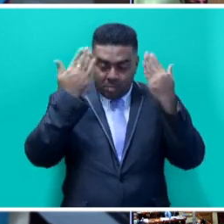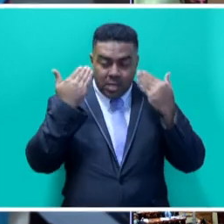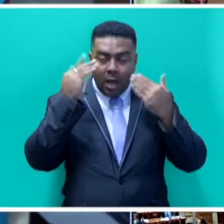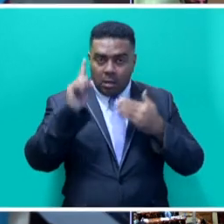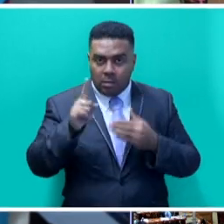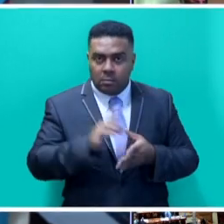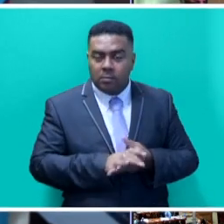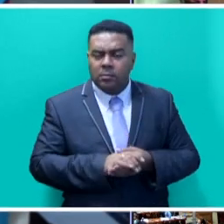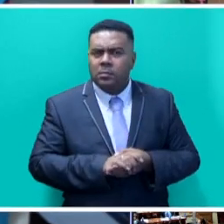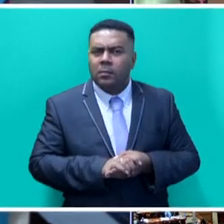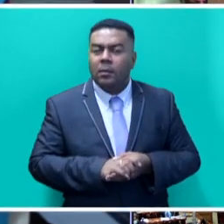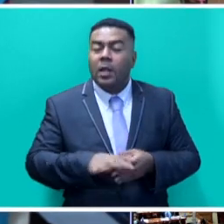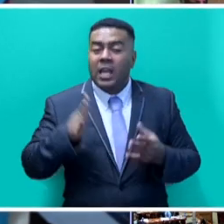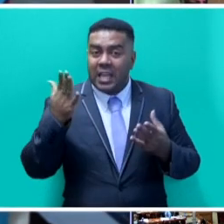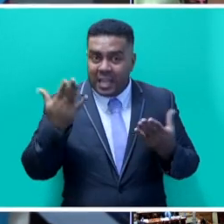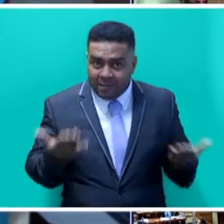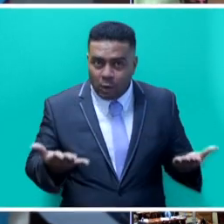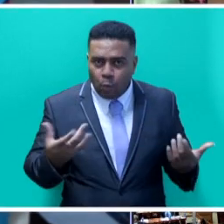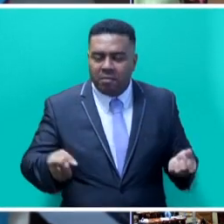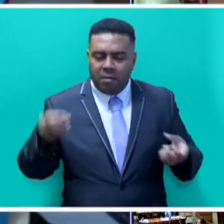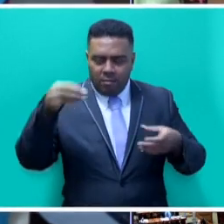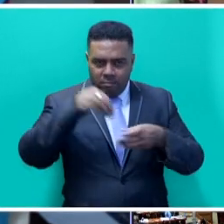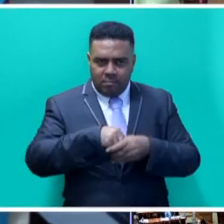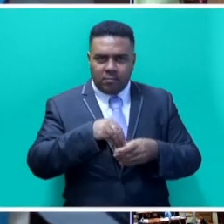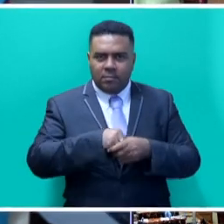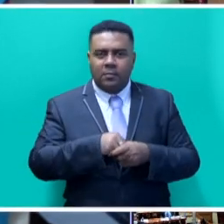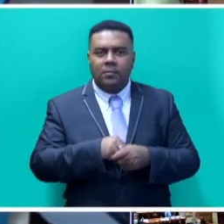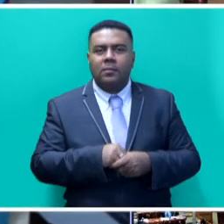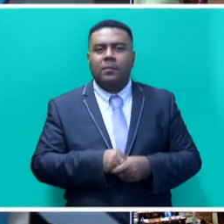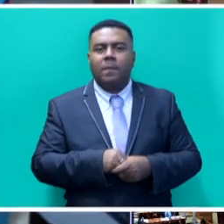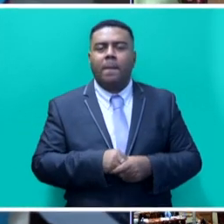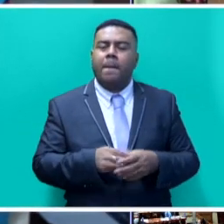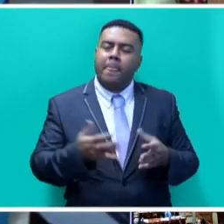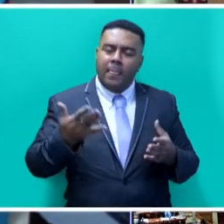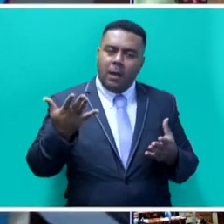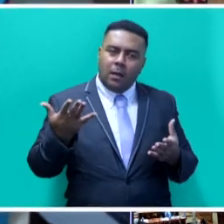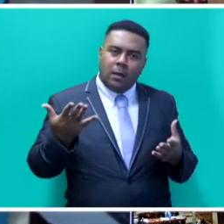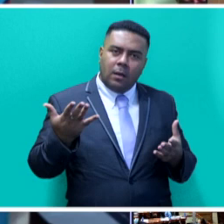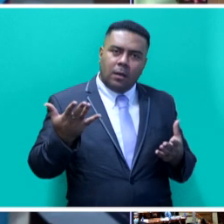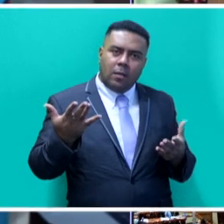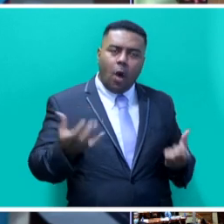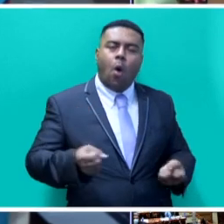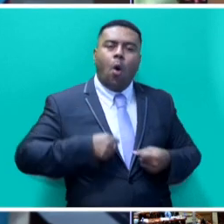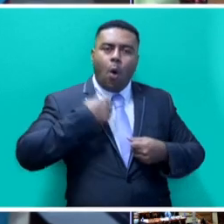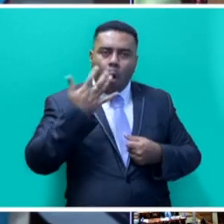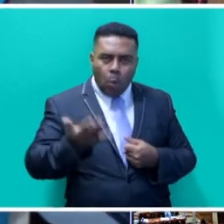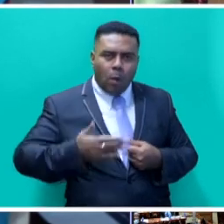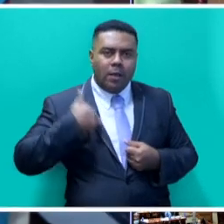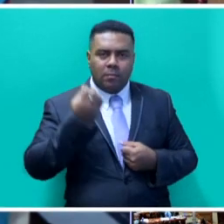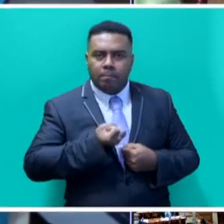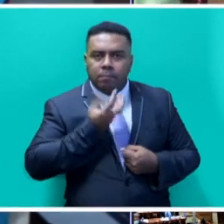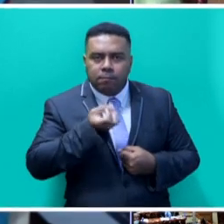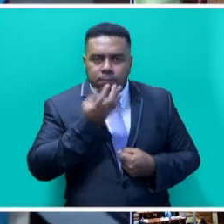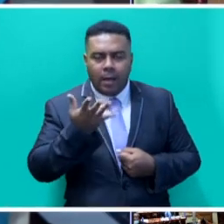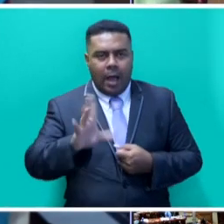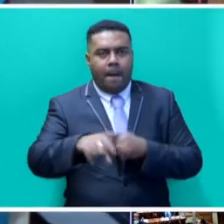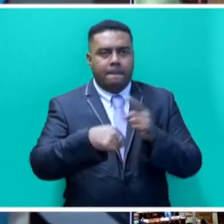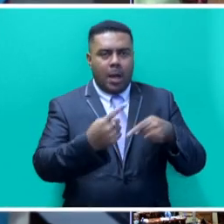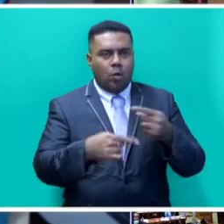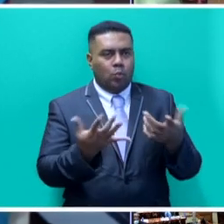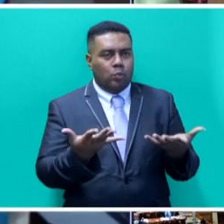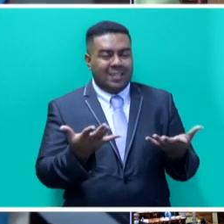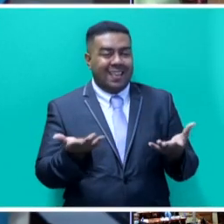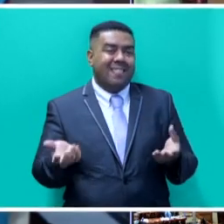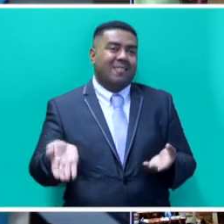that even with the presence of the entrenched provision that they always harp about in the previous